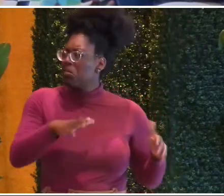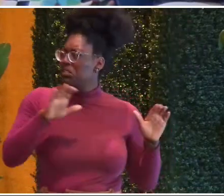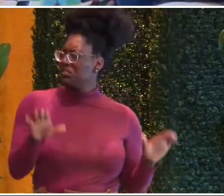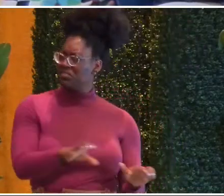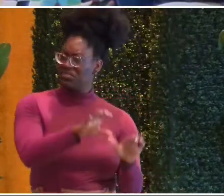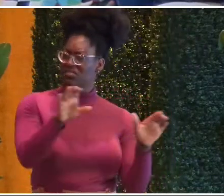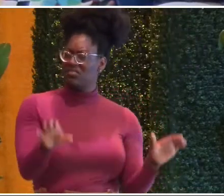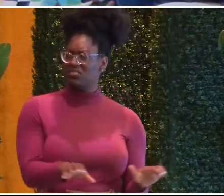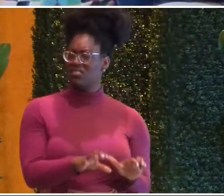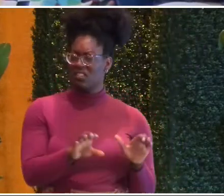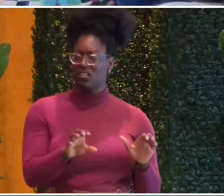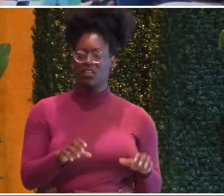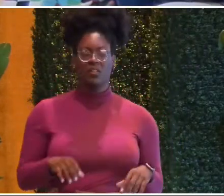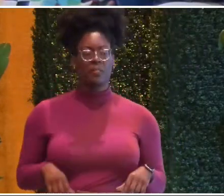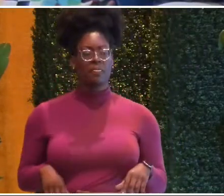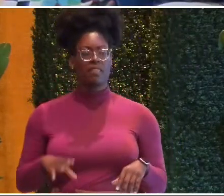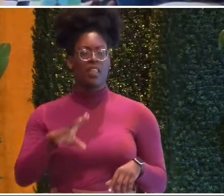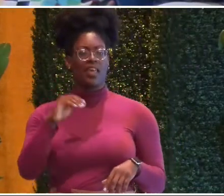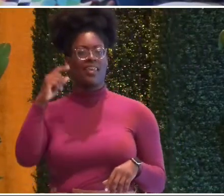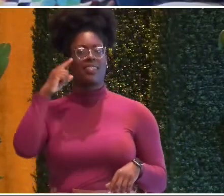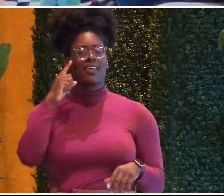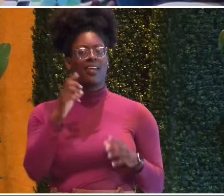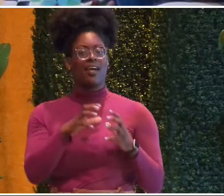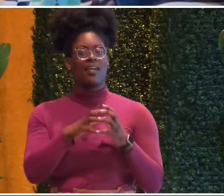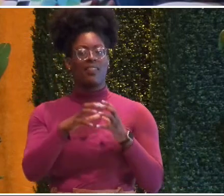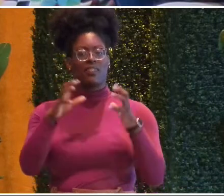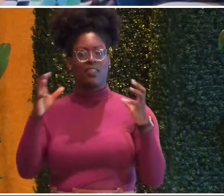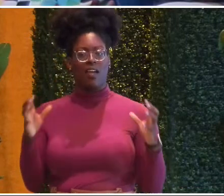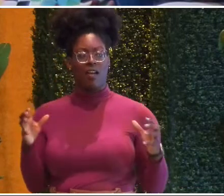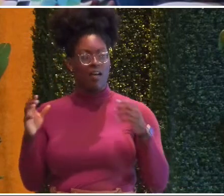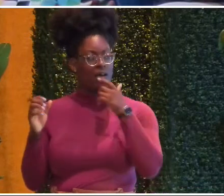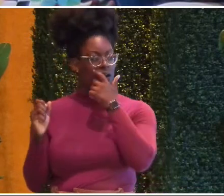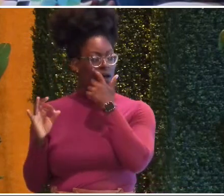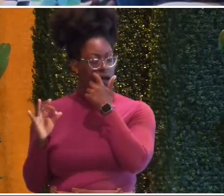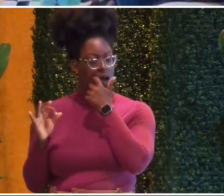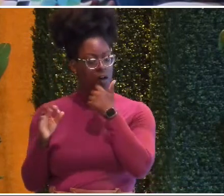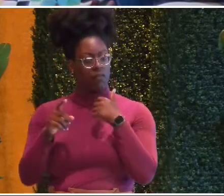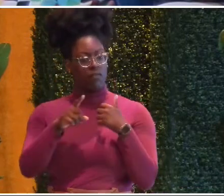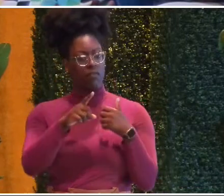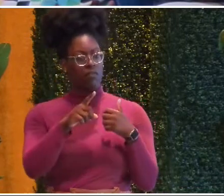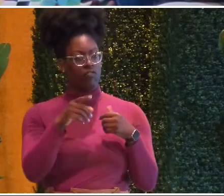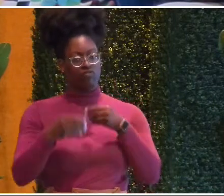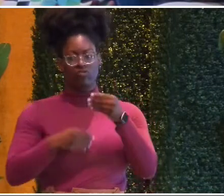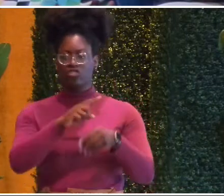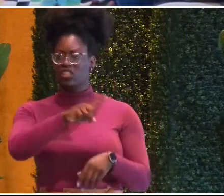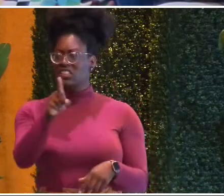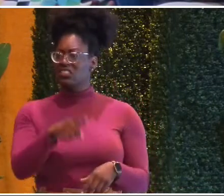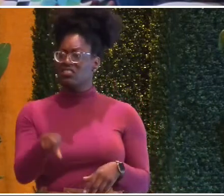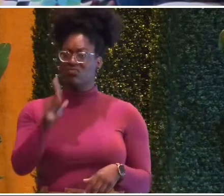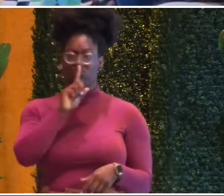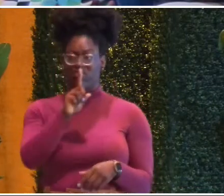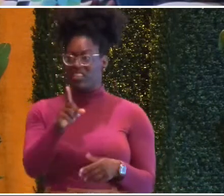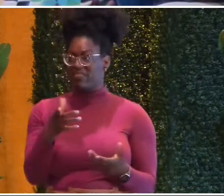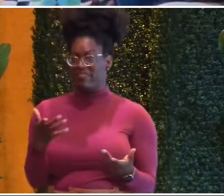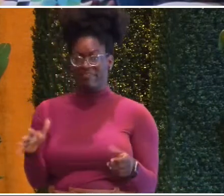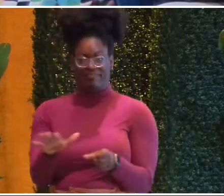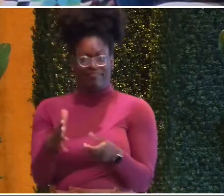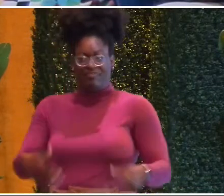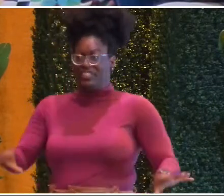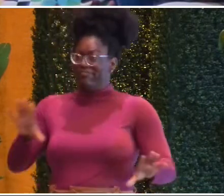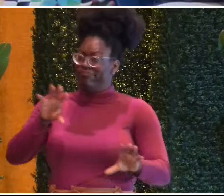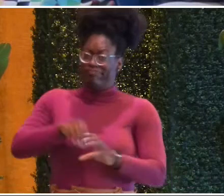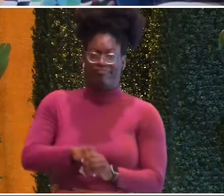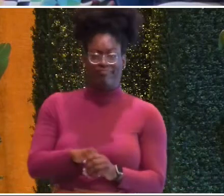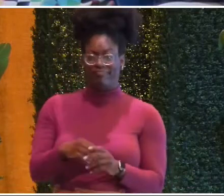feel like a lot of you are really on the ball. To be quite honest, a lot of you are really engaged in community activities and starting